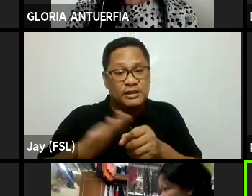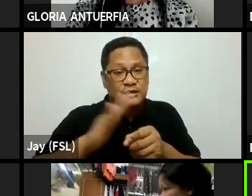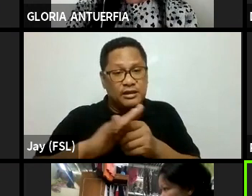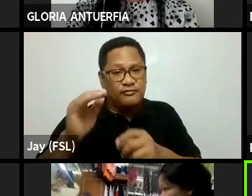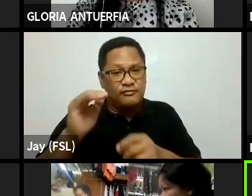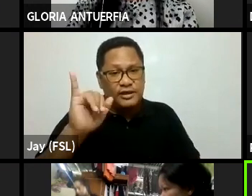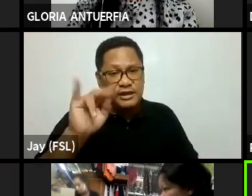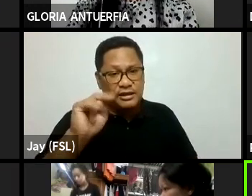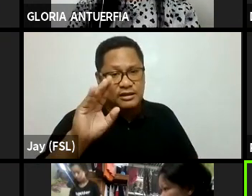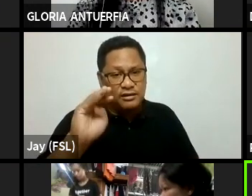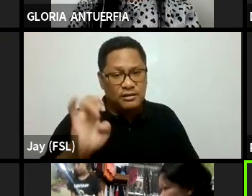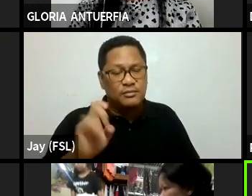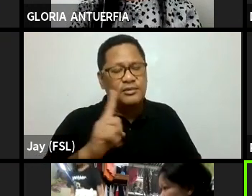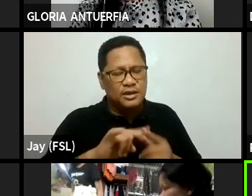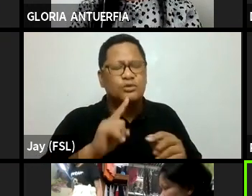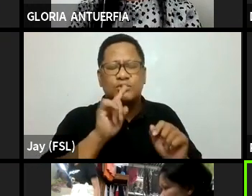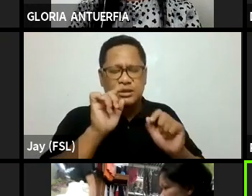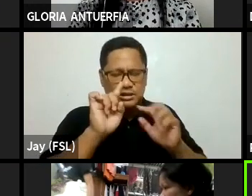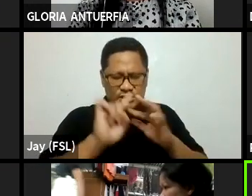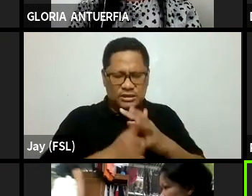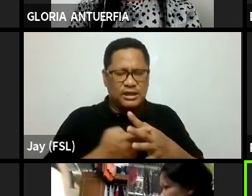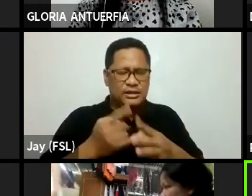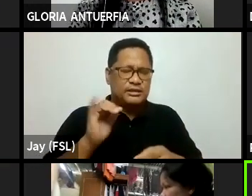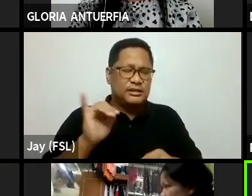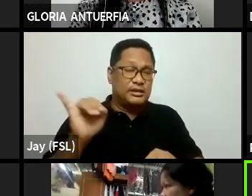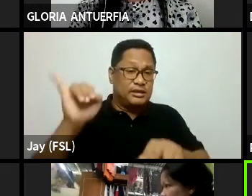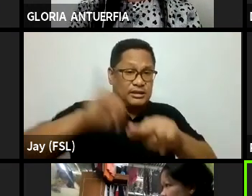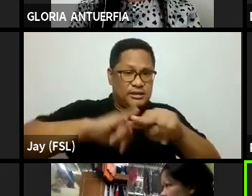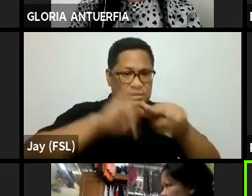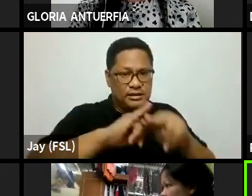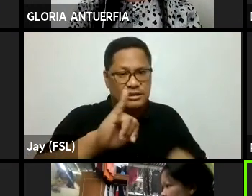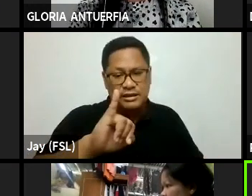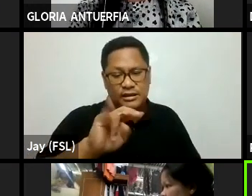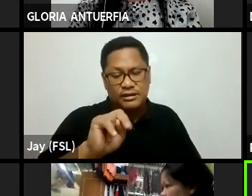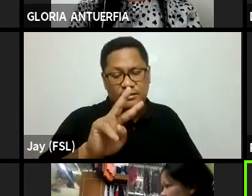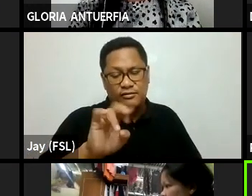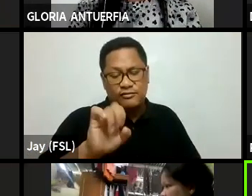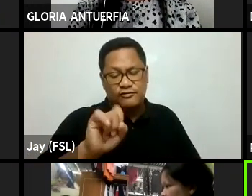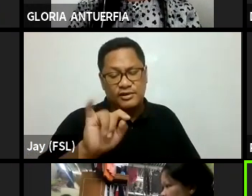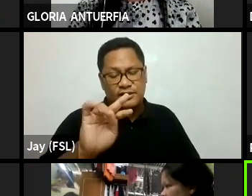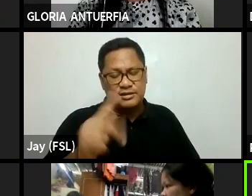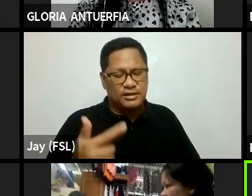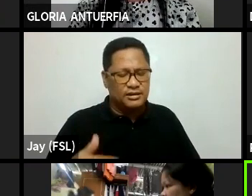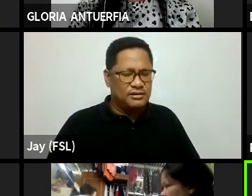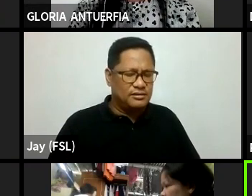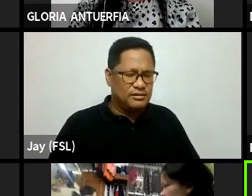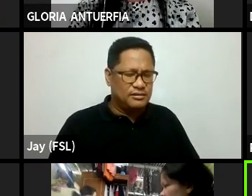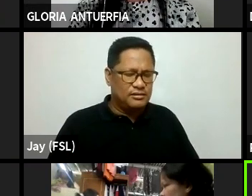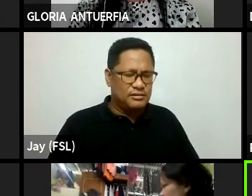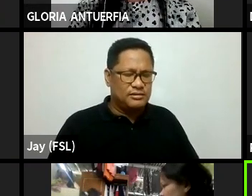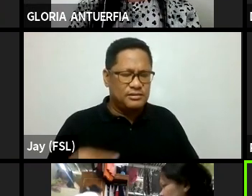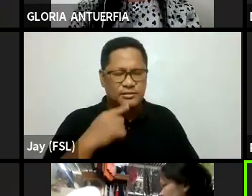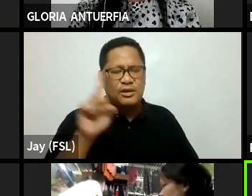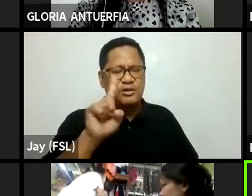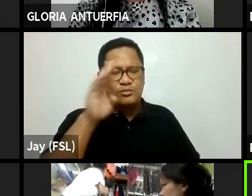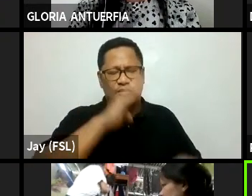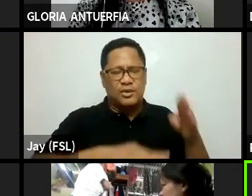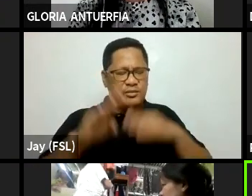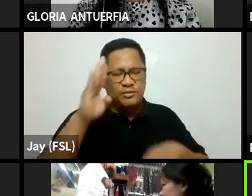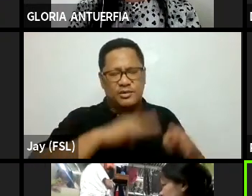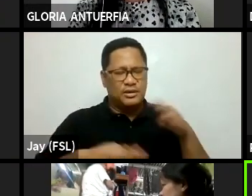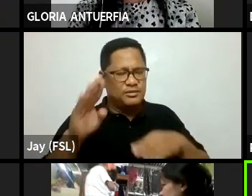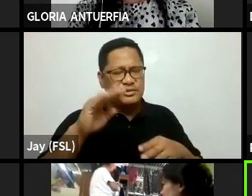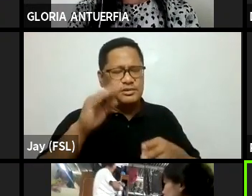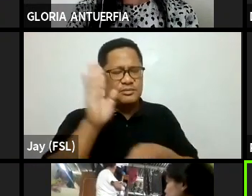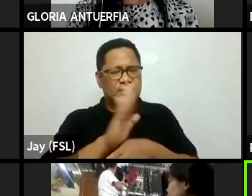pa, you can start investing. Investment na. There's one problem sa business eh. If you stop